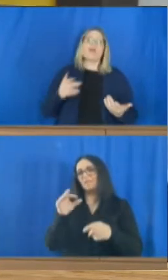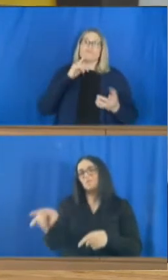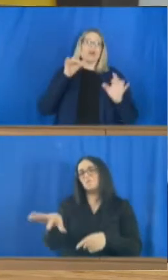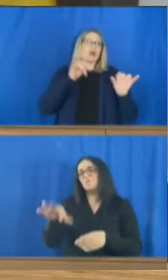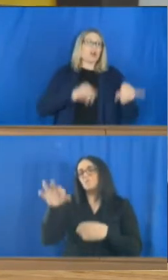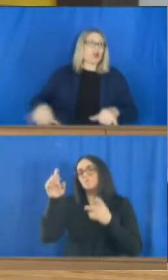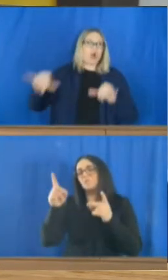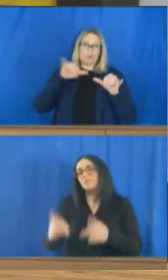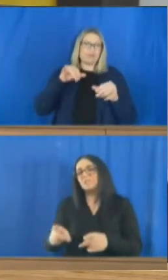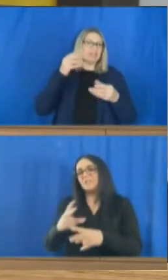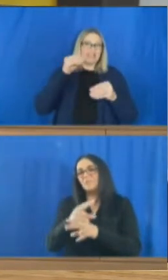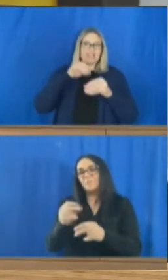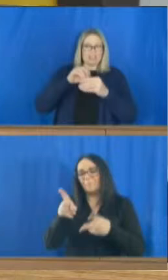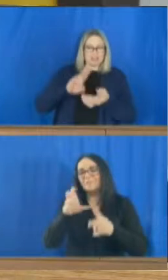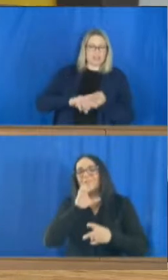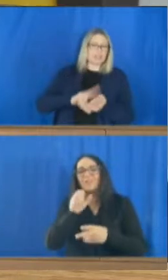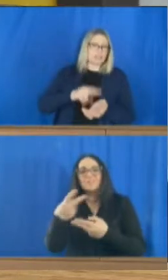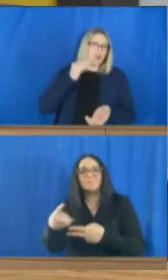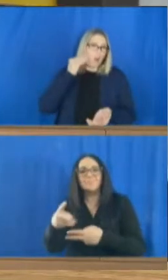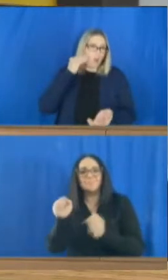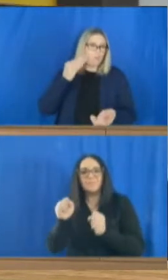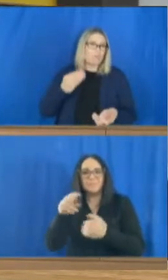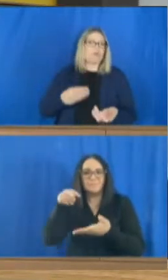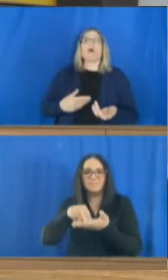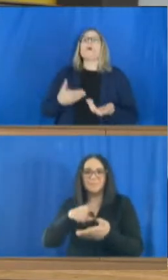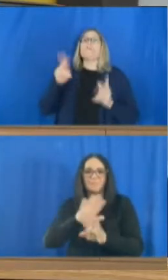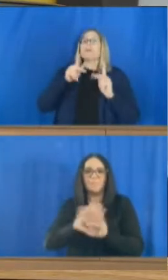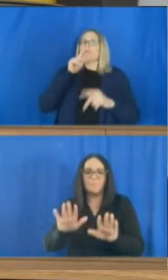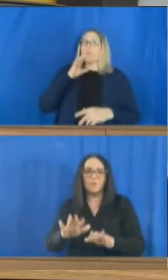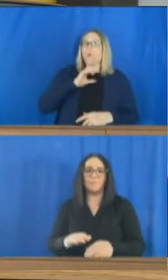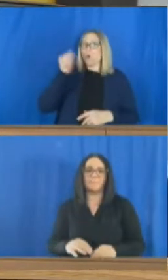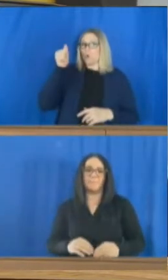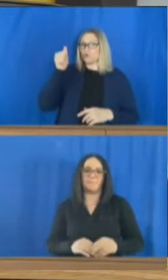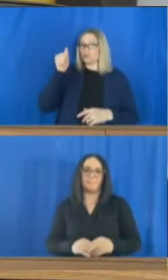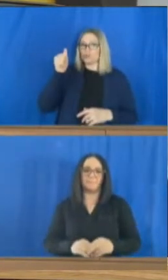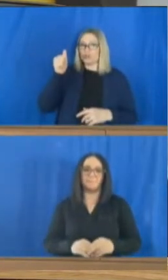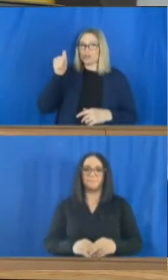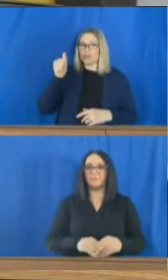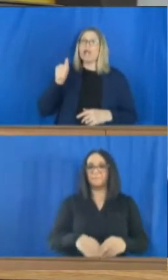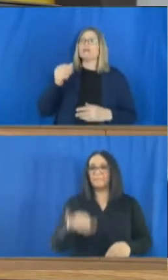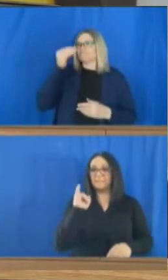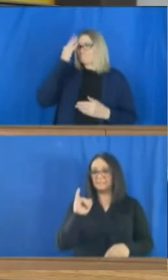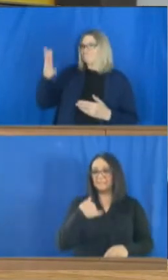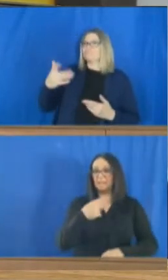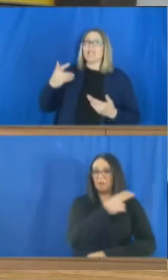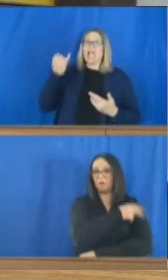for cutting you off, Premier. My apologies. David Coach, CHMA.